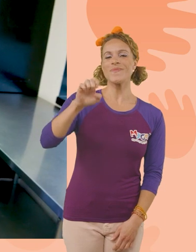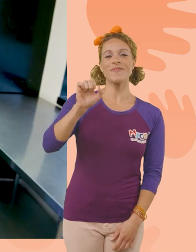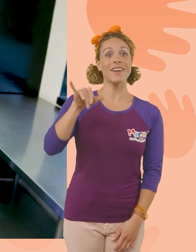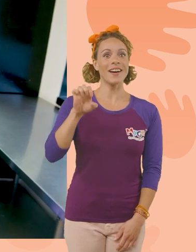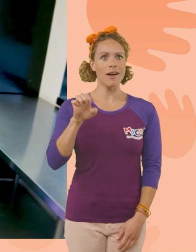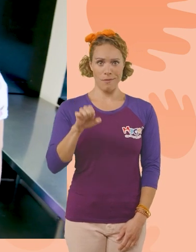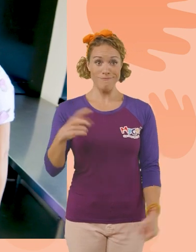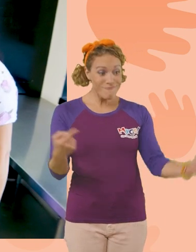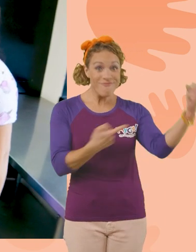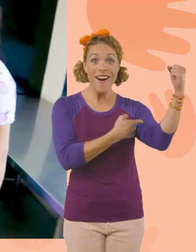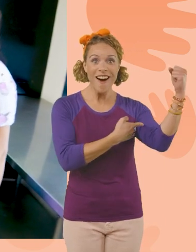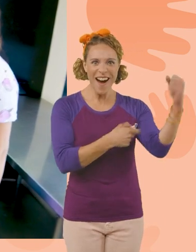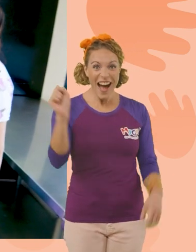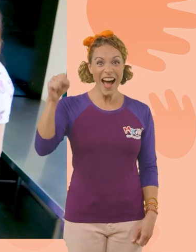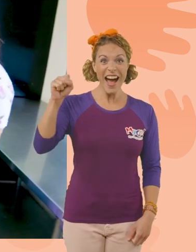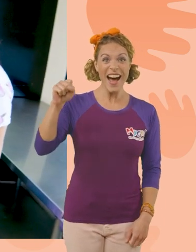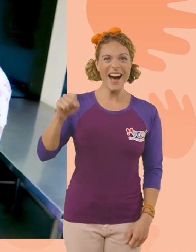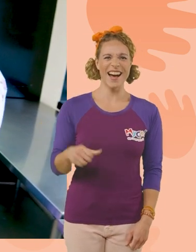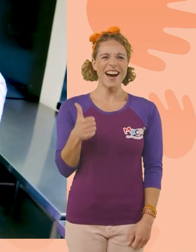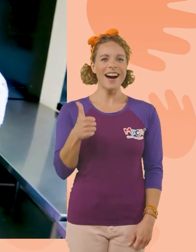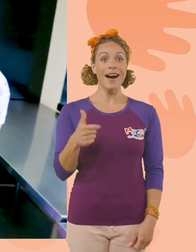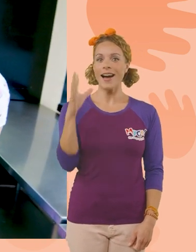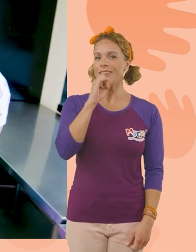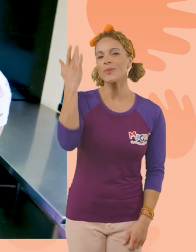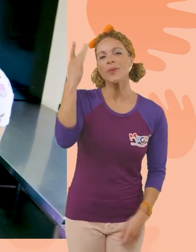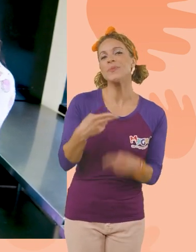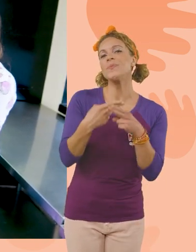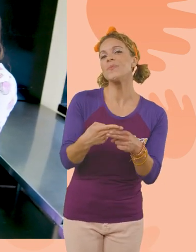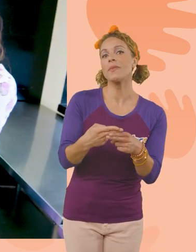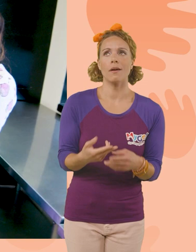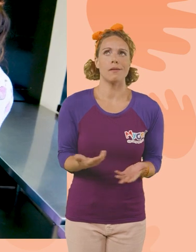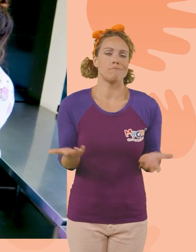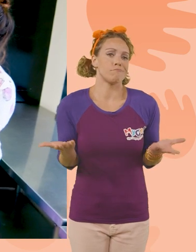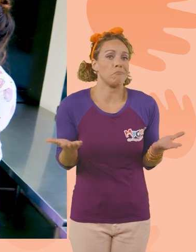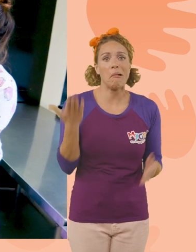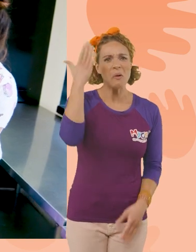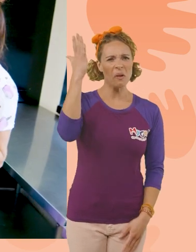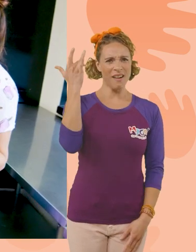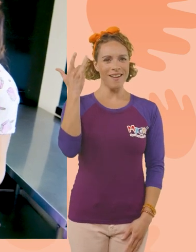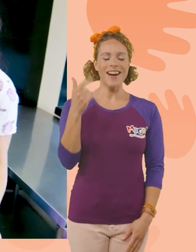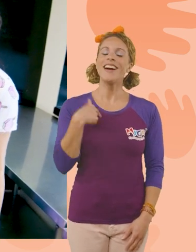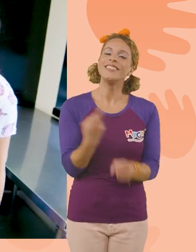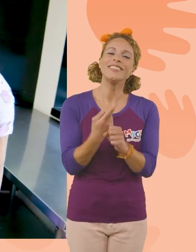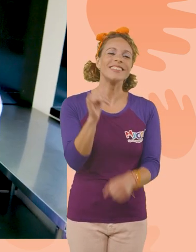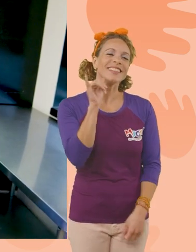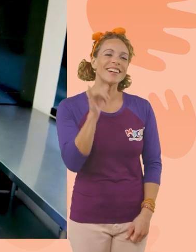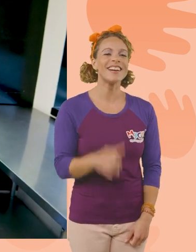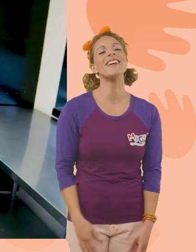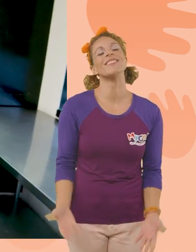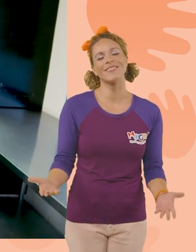Popeye. Popeye? Yeah, all right. Guess why I call it Popeye? I don't know. Why? I use